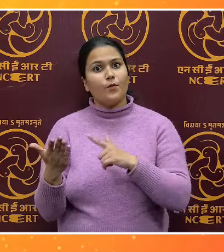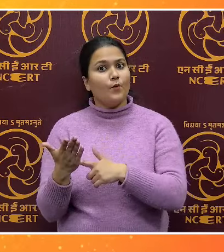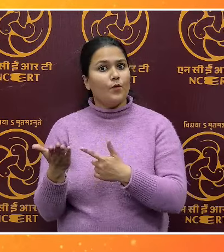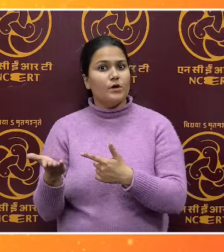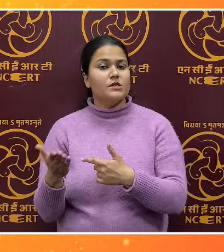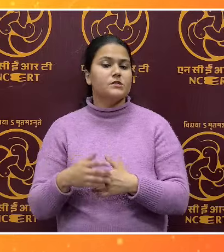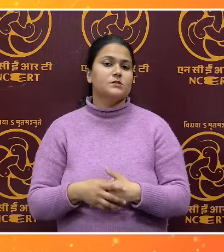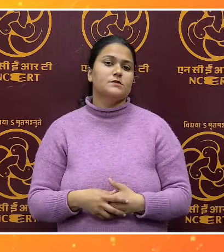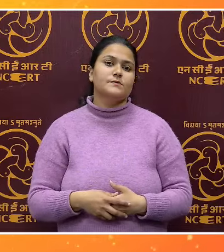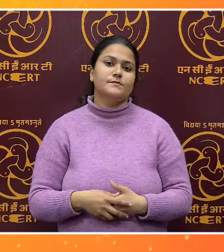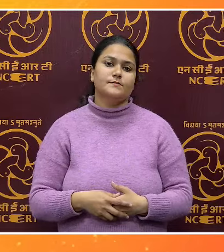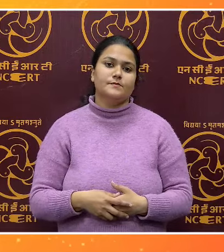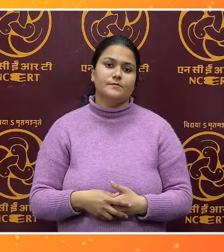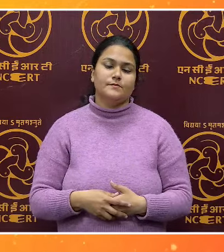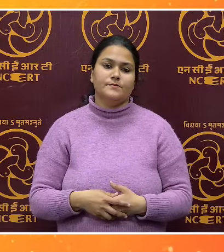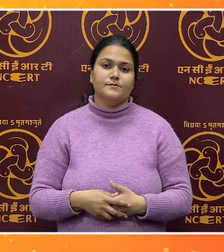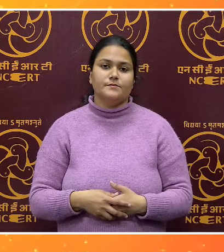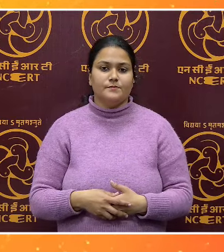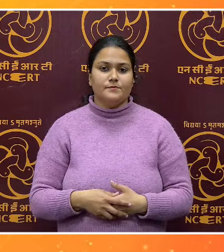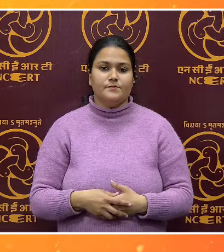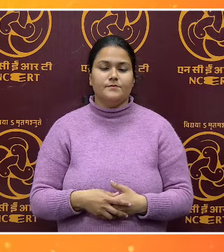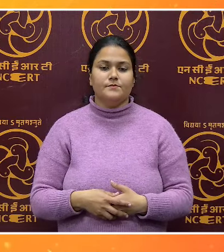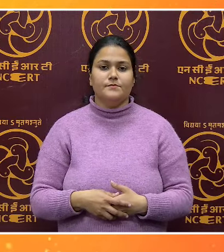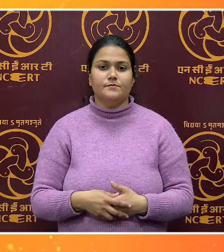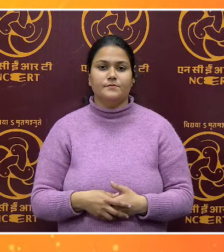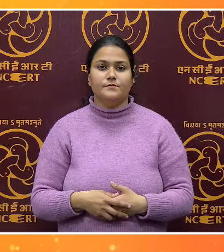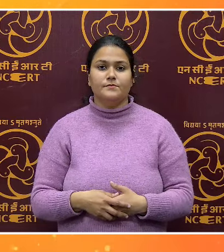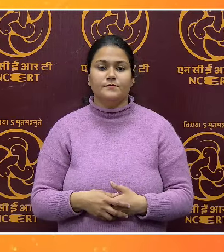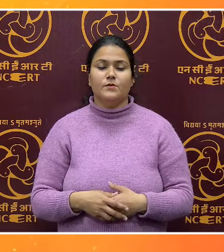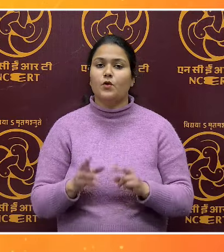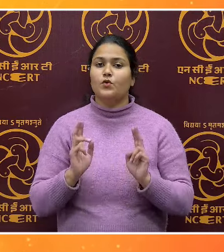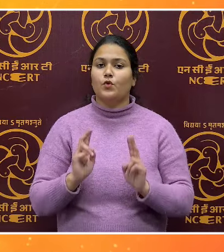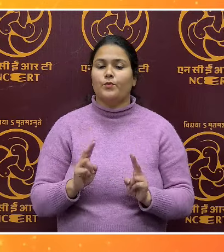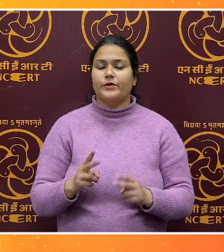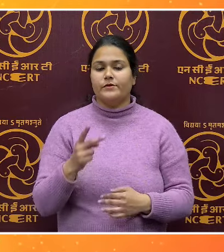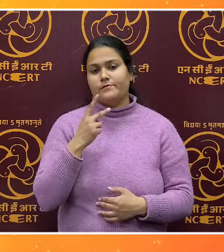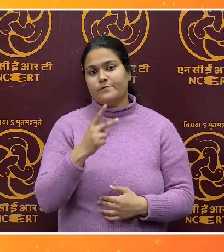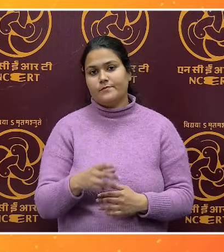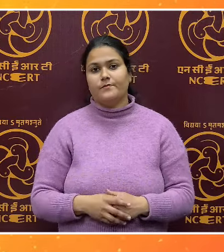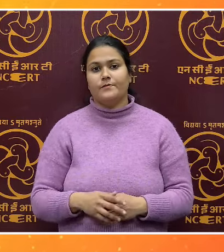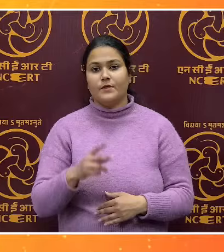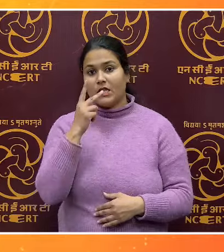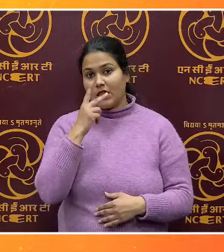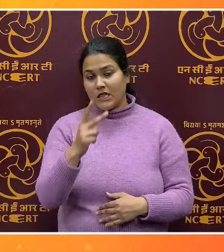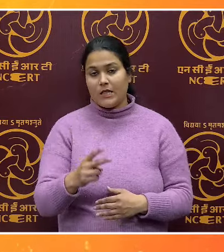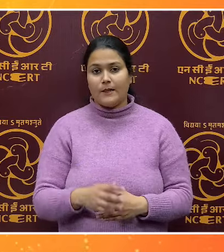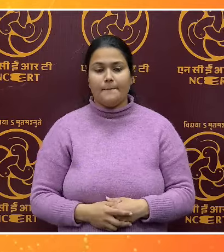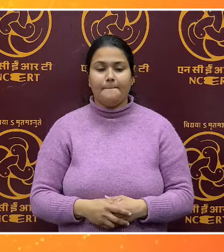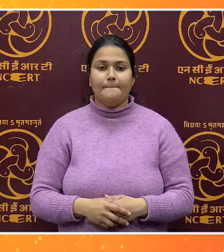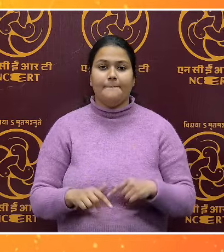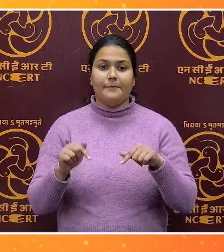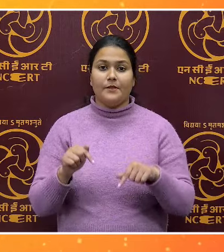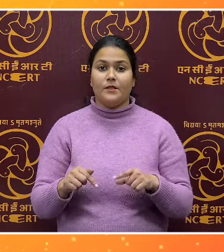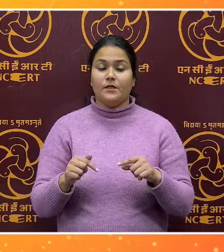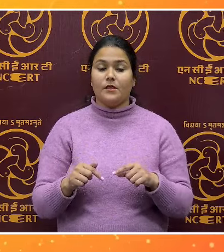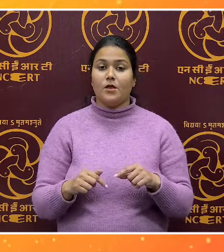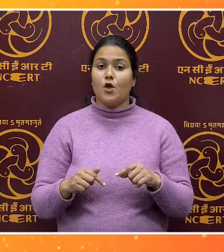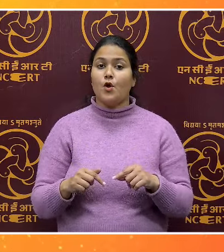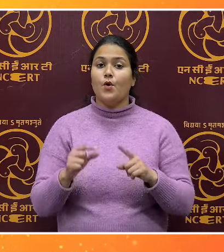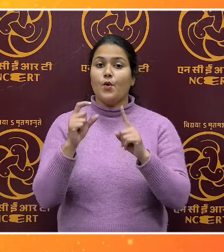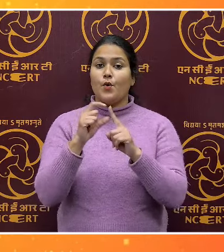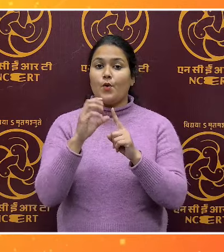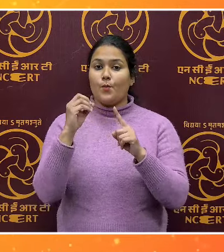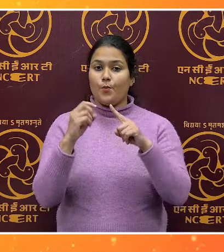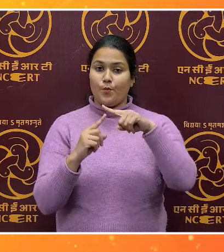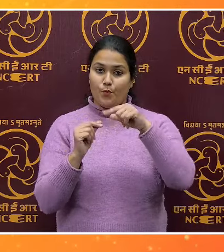ion is coming, that to be written in the right hand sides generally. So, here potassium is simple ion or